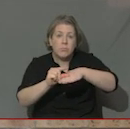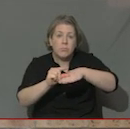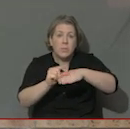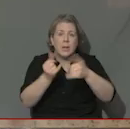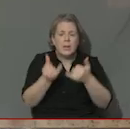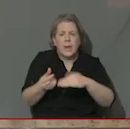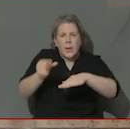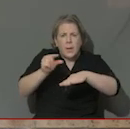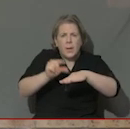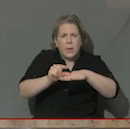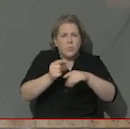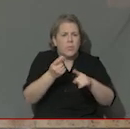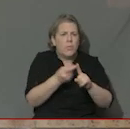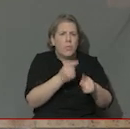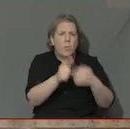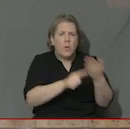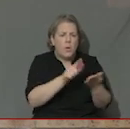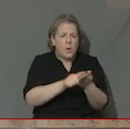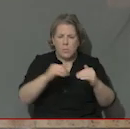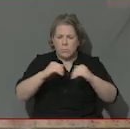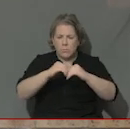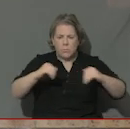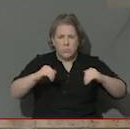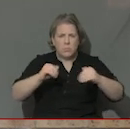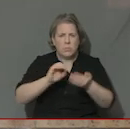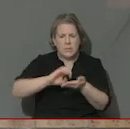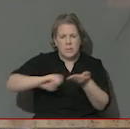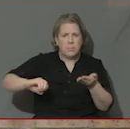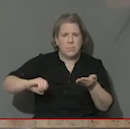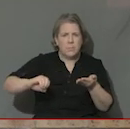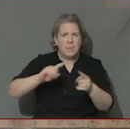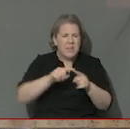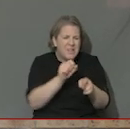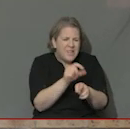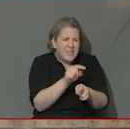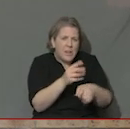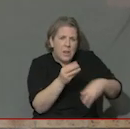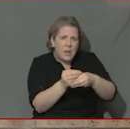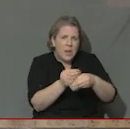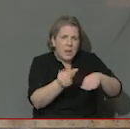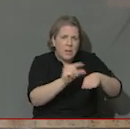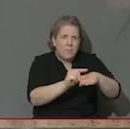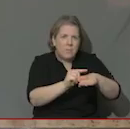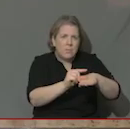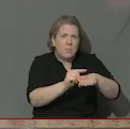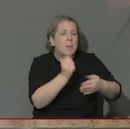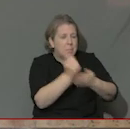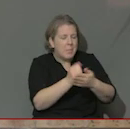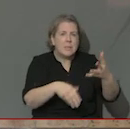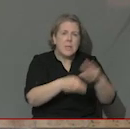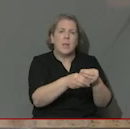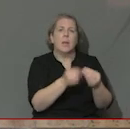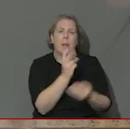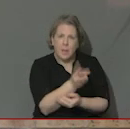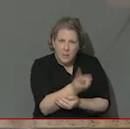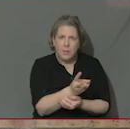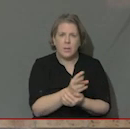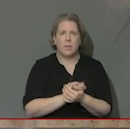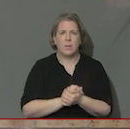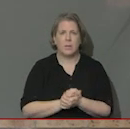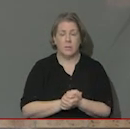the interest from our loan, but the part of that was interest. That's why we have to add the interest again. All